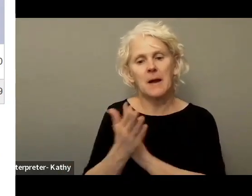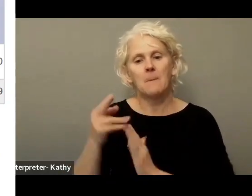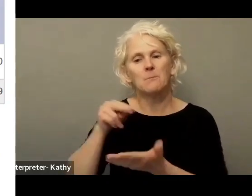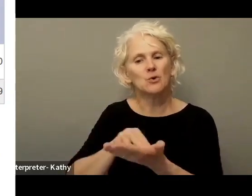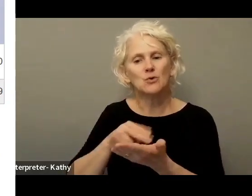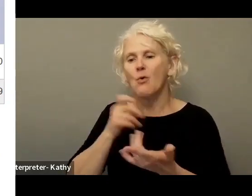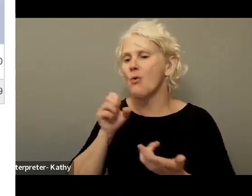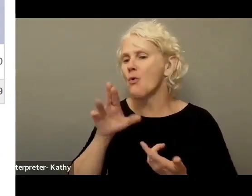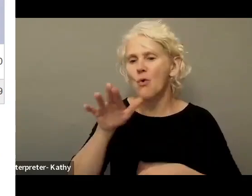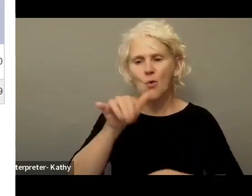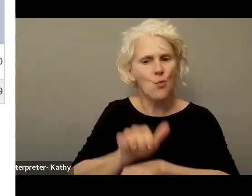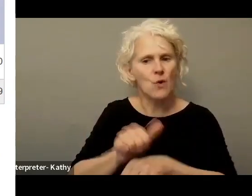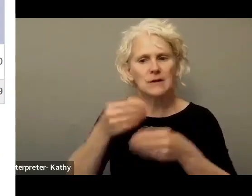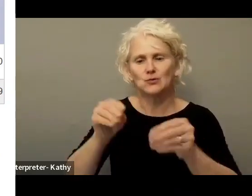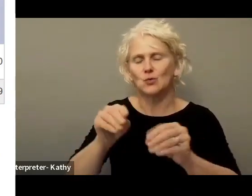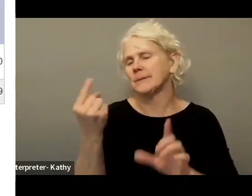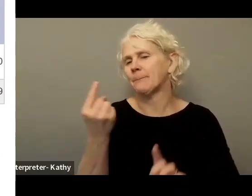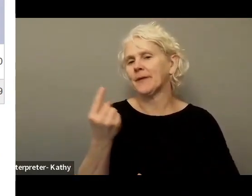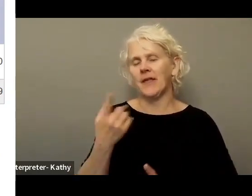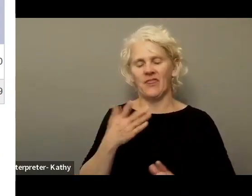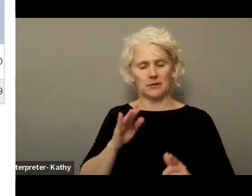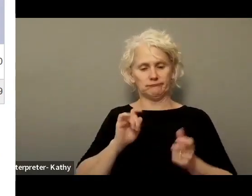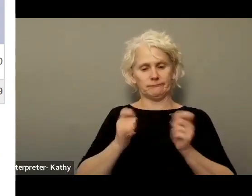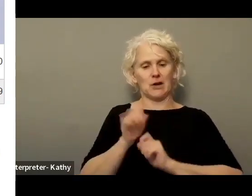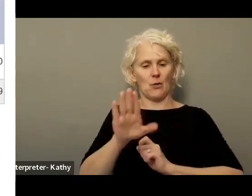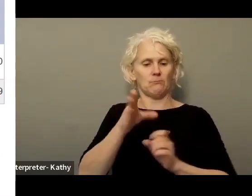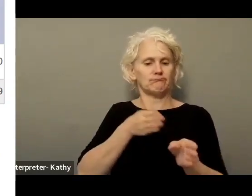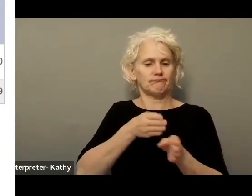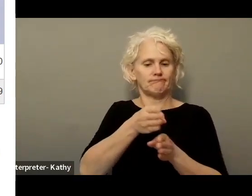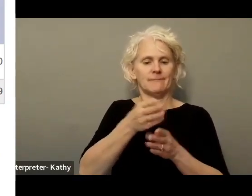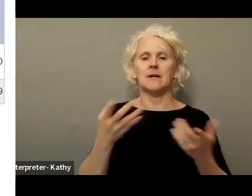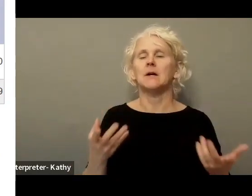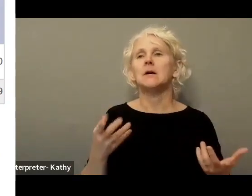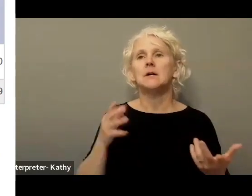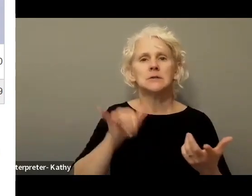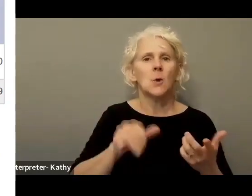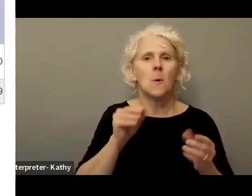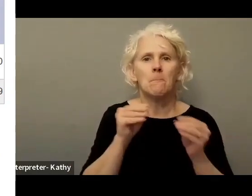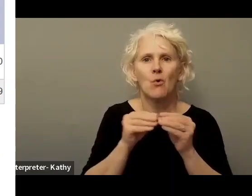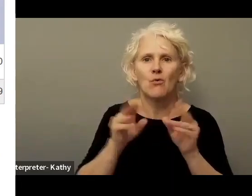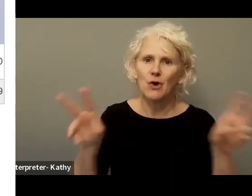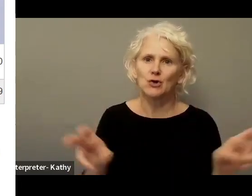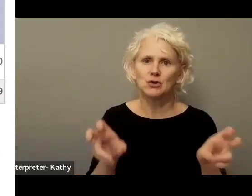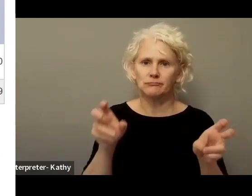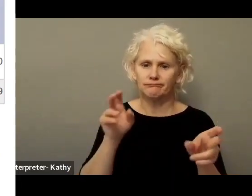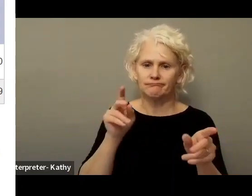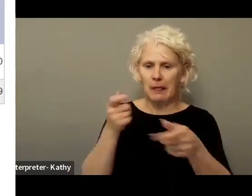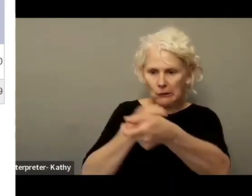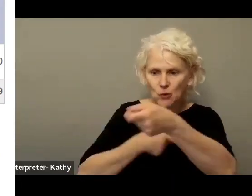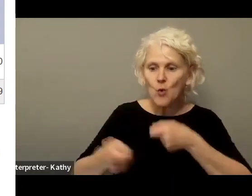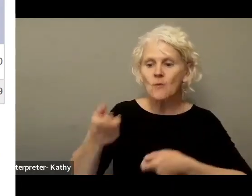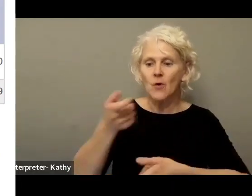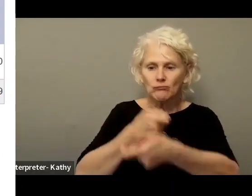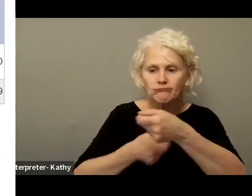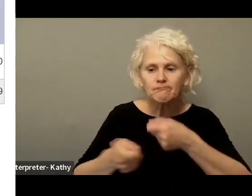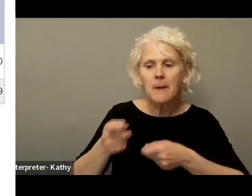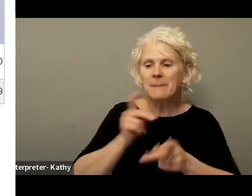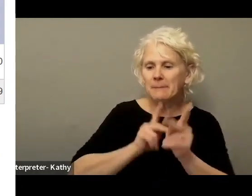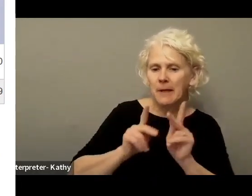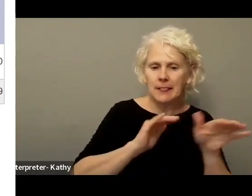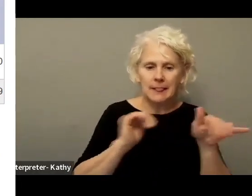something else. So it's really much more the issue is turnover, and whether it's